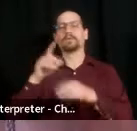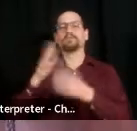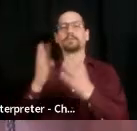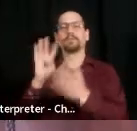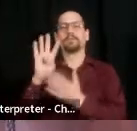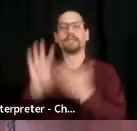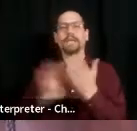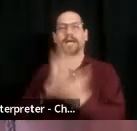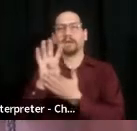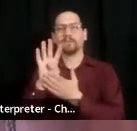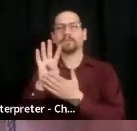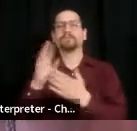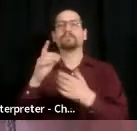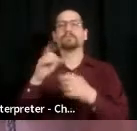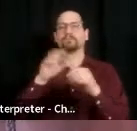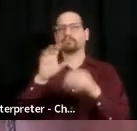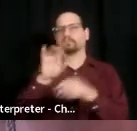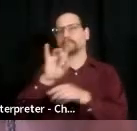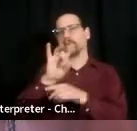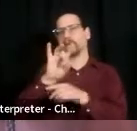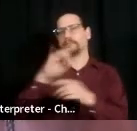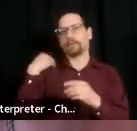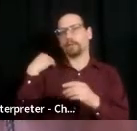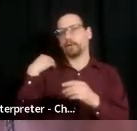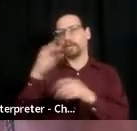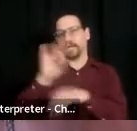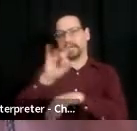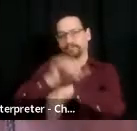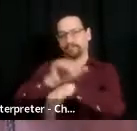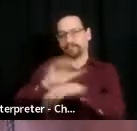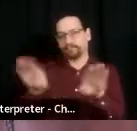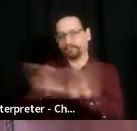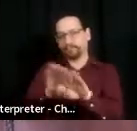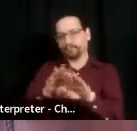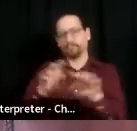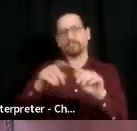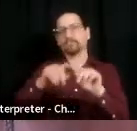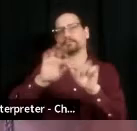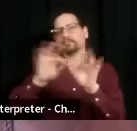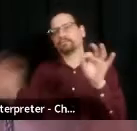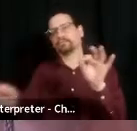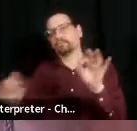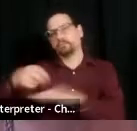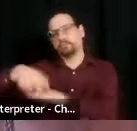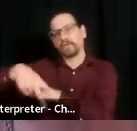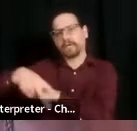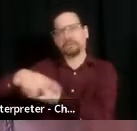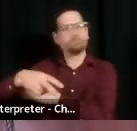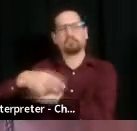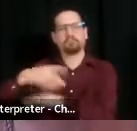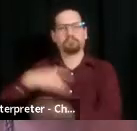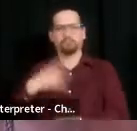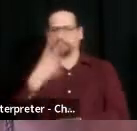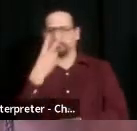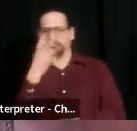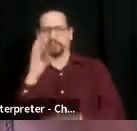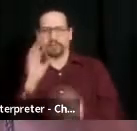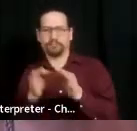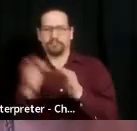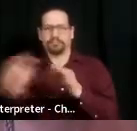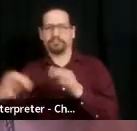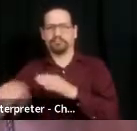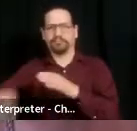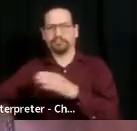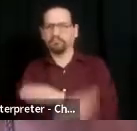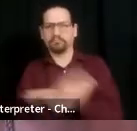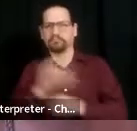valuable for us in terms of doing the final cleanups, and then we'll take care of the loose ends tomorrow.